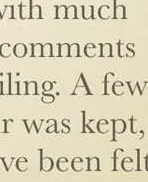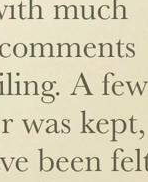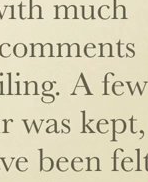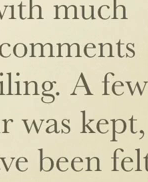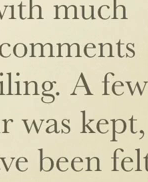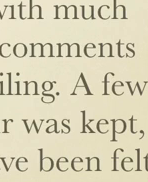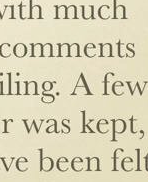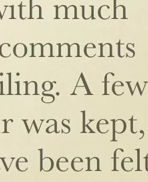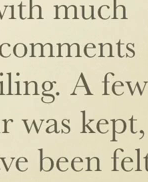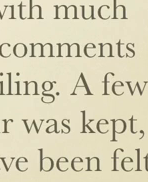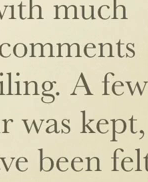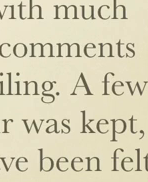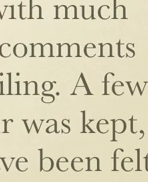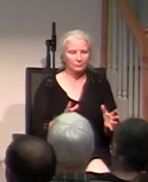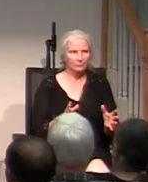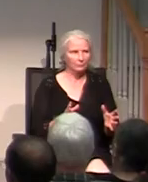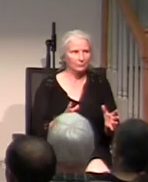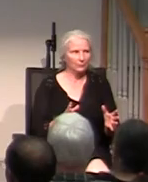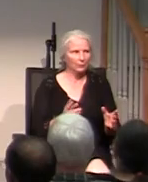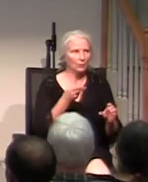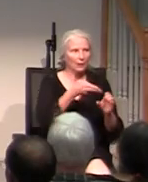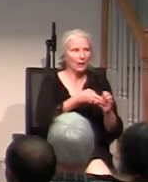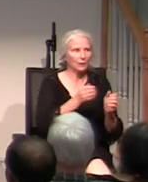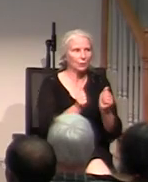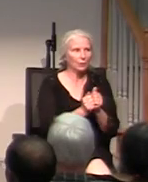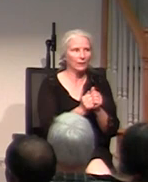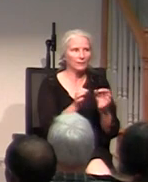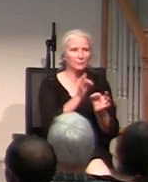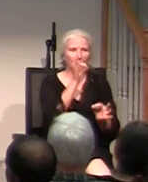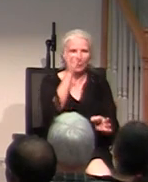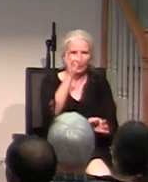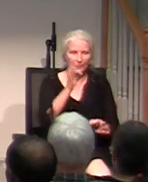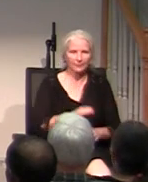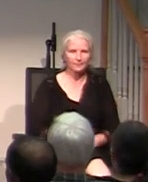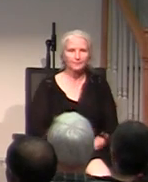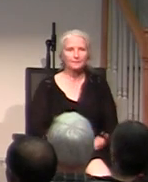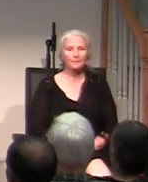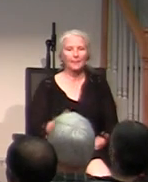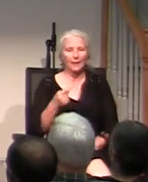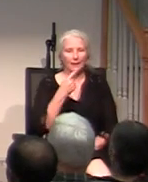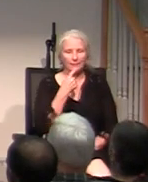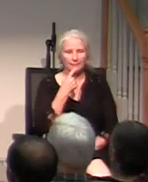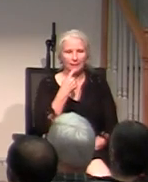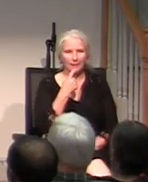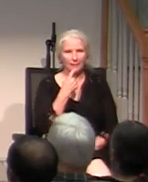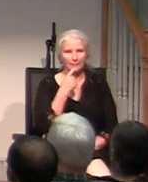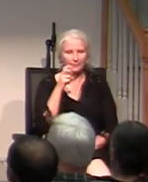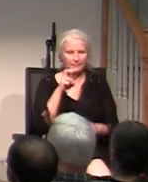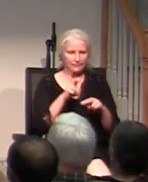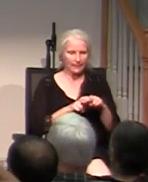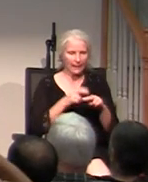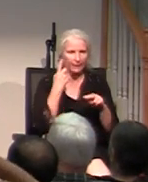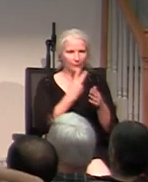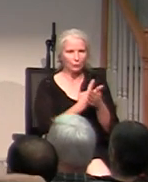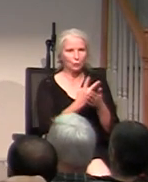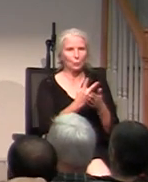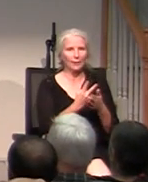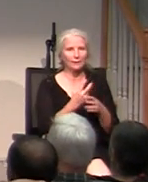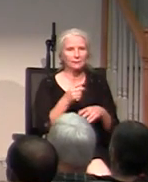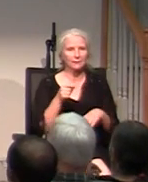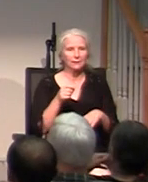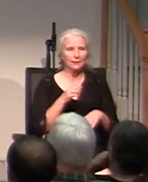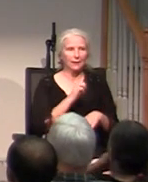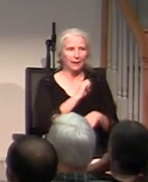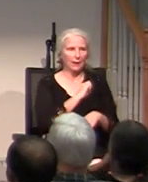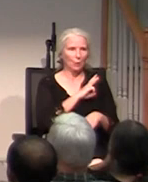degree. He said, for 2 weeks, as Sister White has said, there was not a vocal prayer offered in